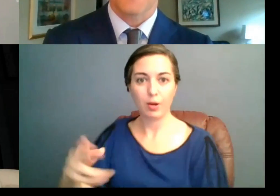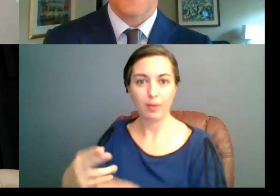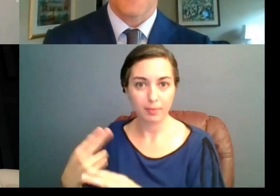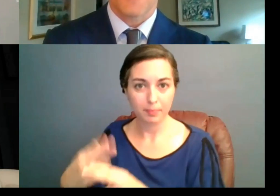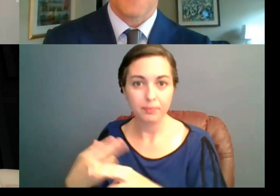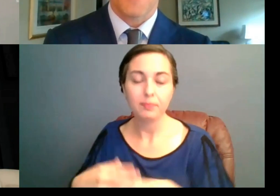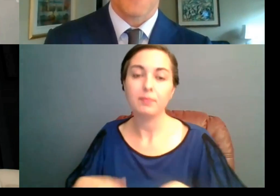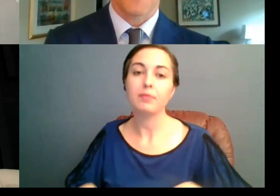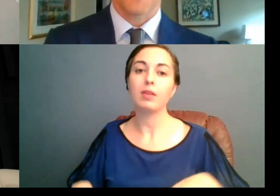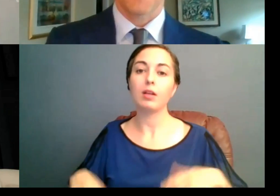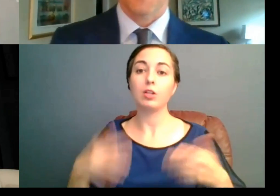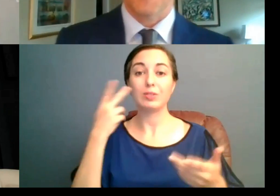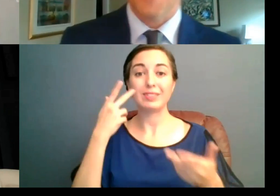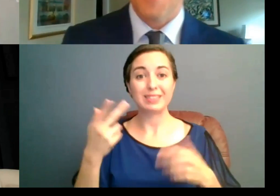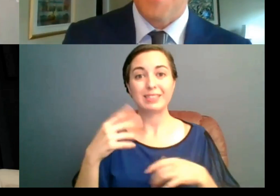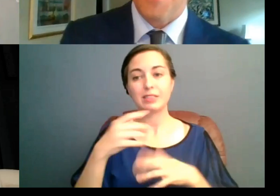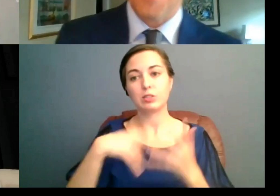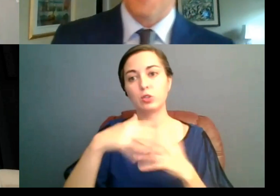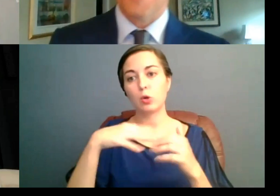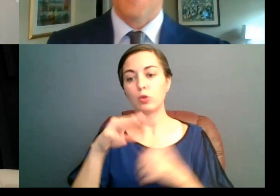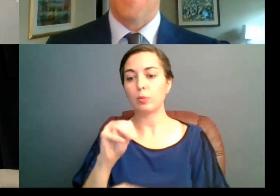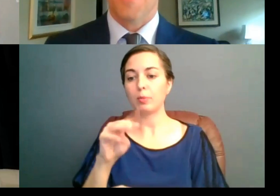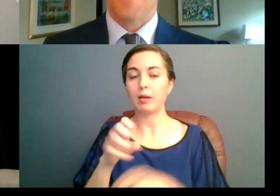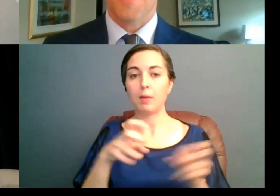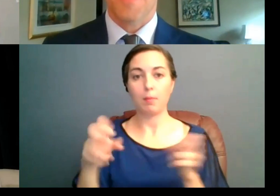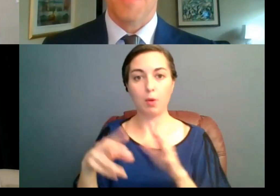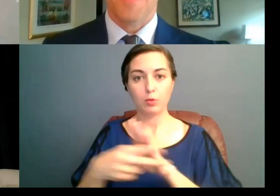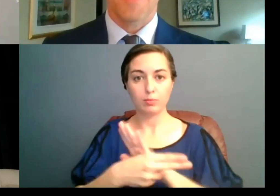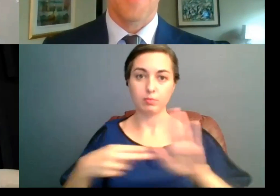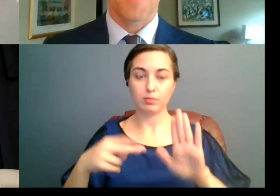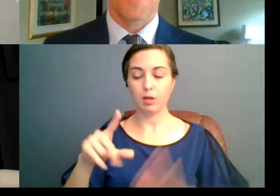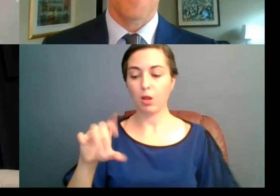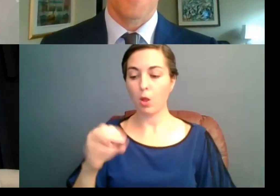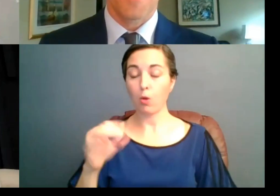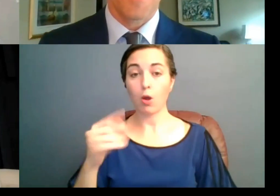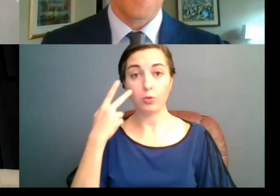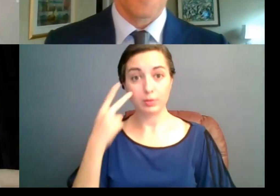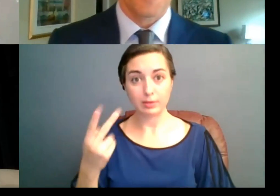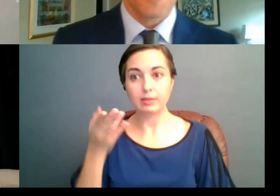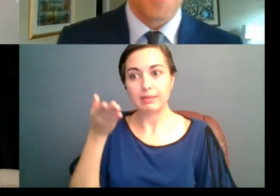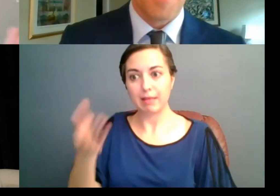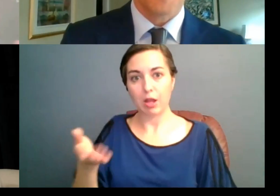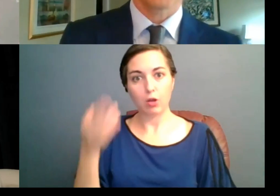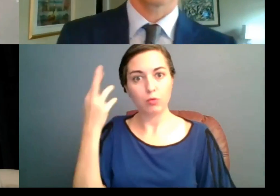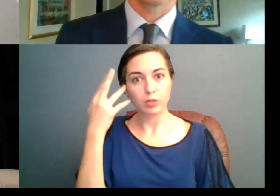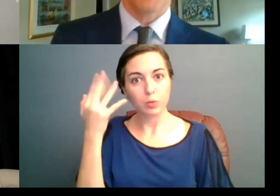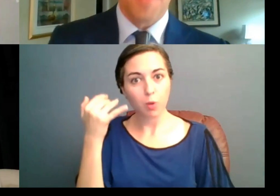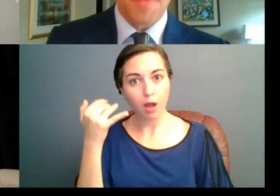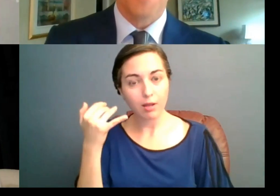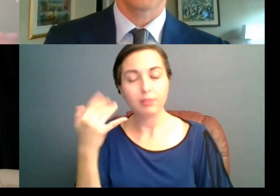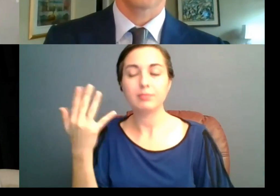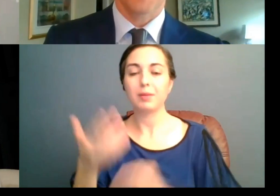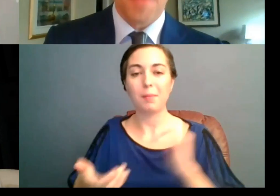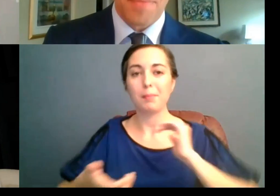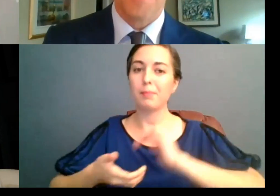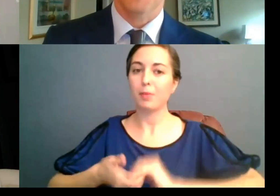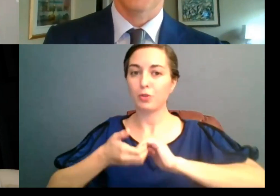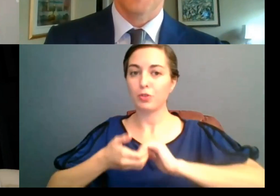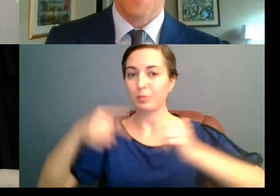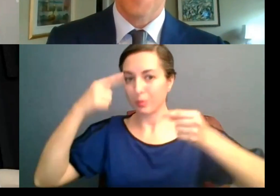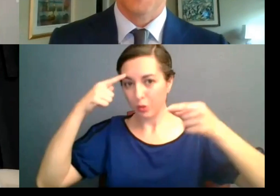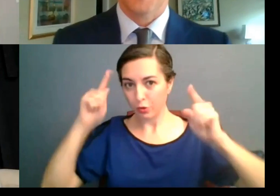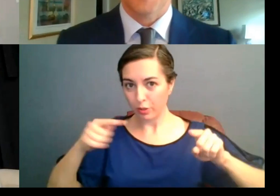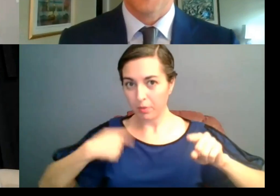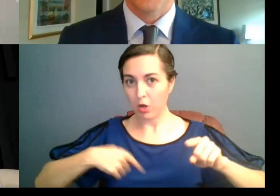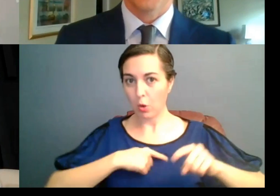a logo on a social media post. All of those are there for a reason, and they're part of a partnership agreement that